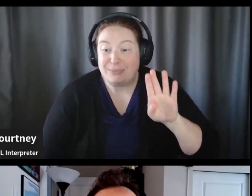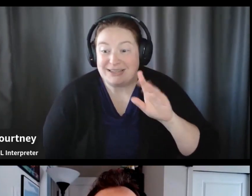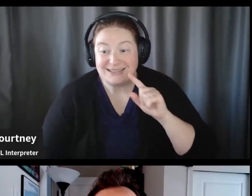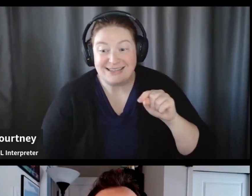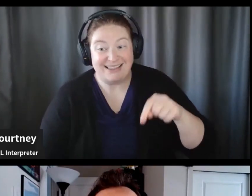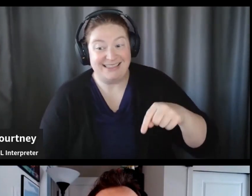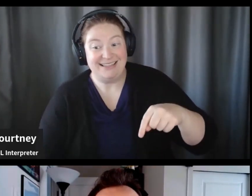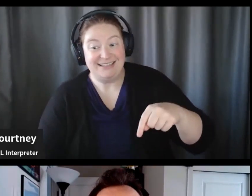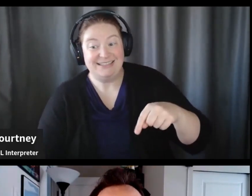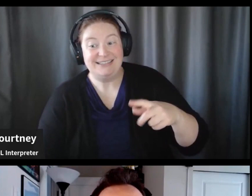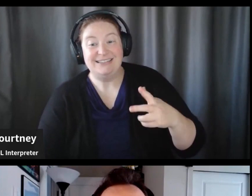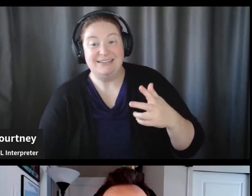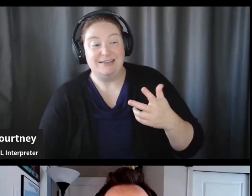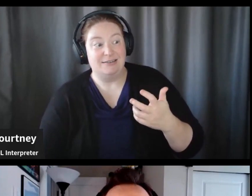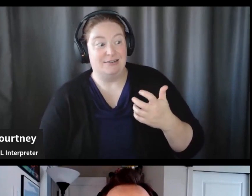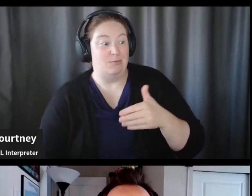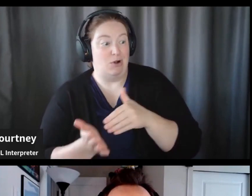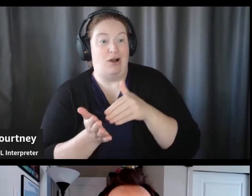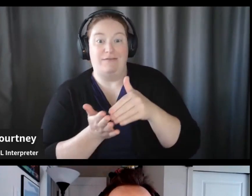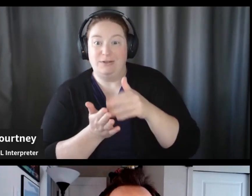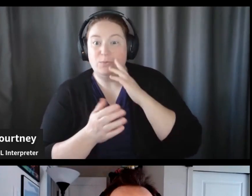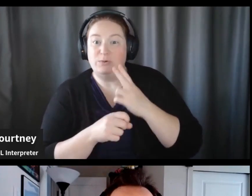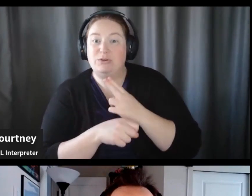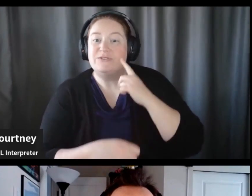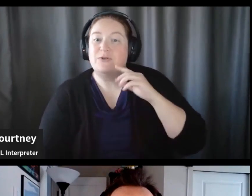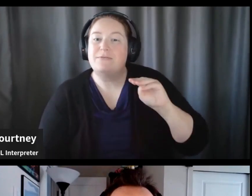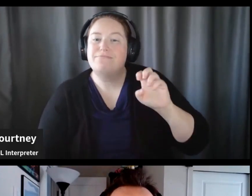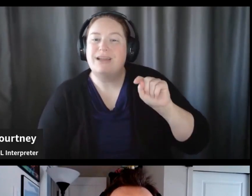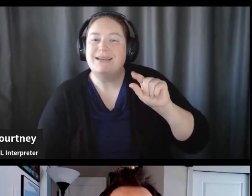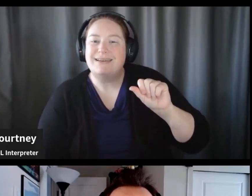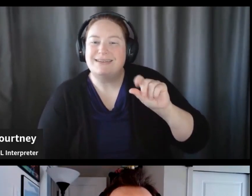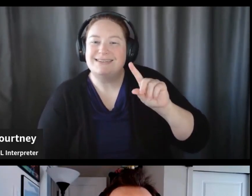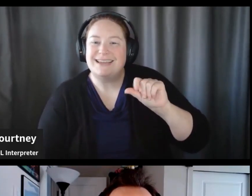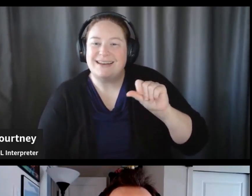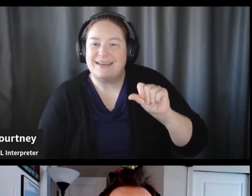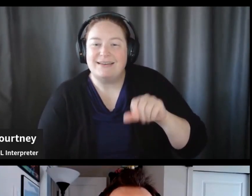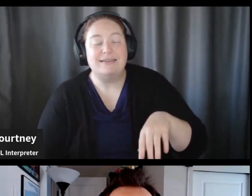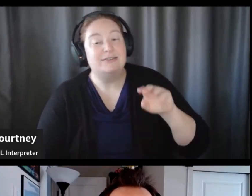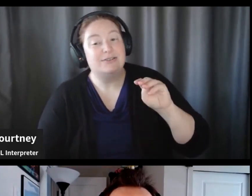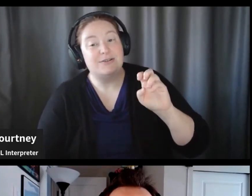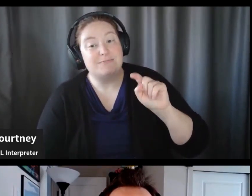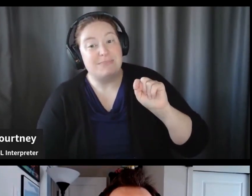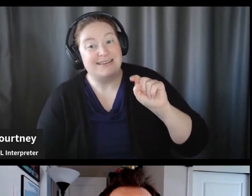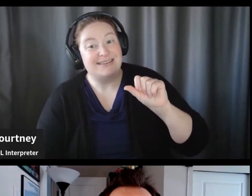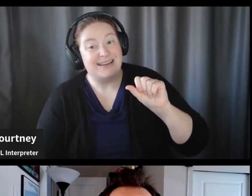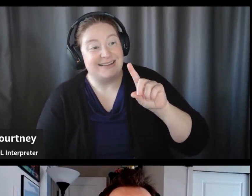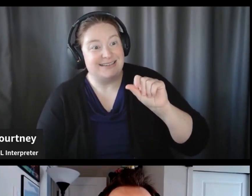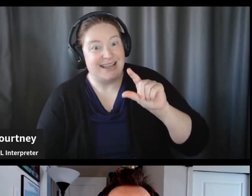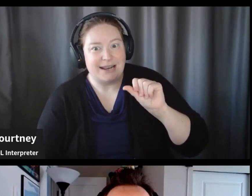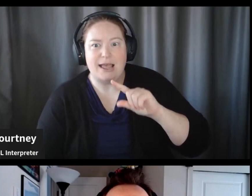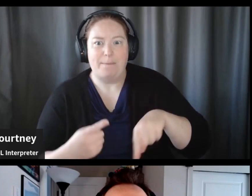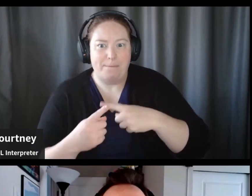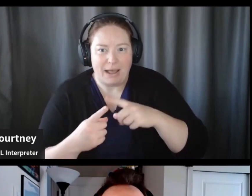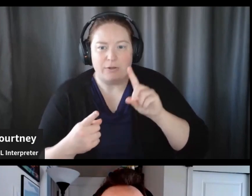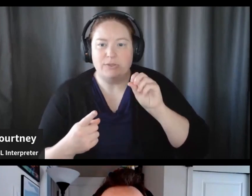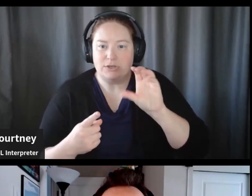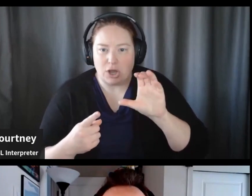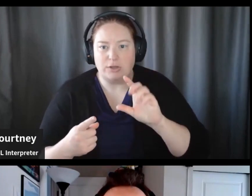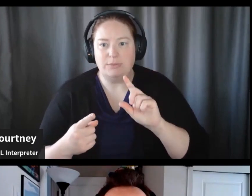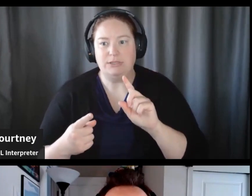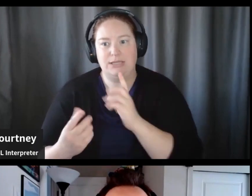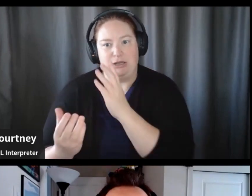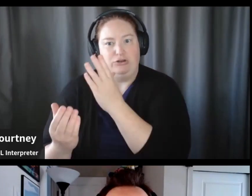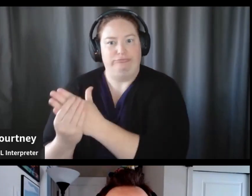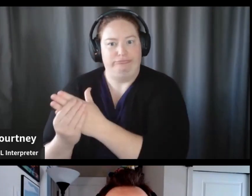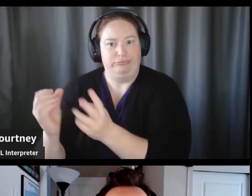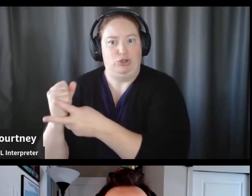often what we utilized for metadata in general, right? So the metadata about the documents that you're storing in the document store. So